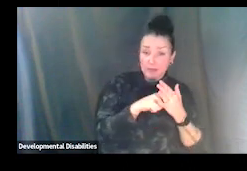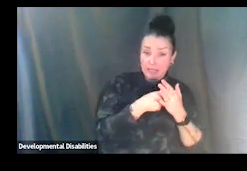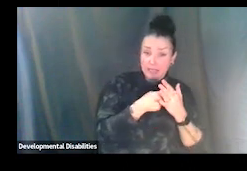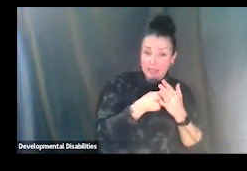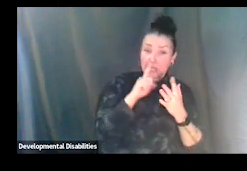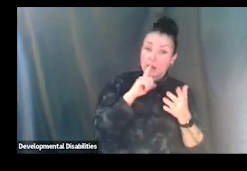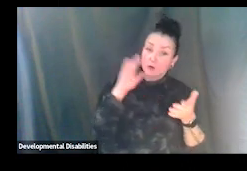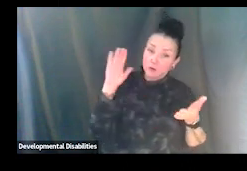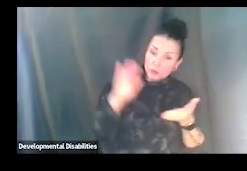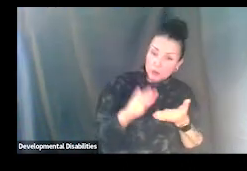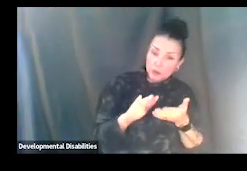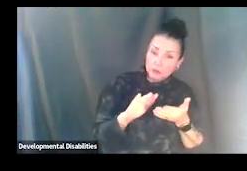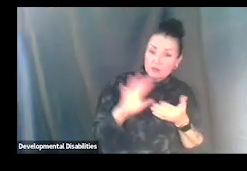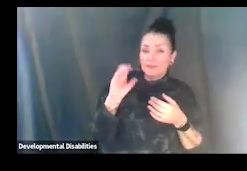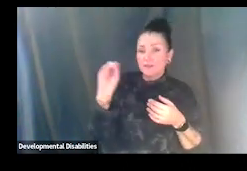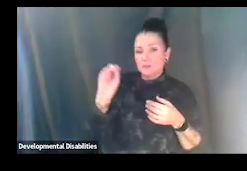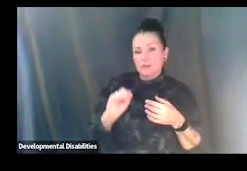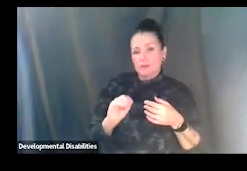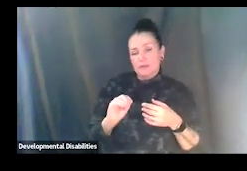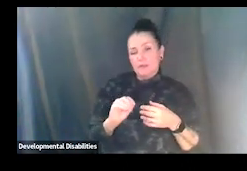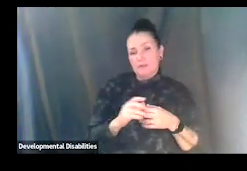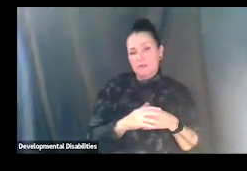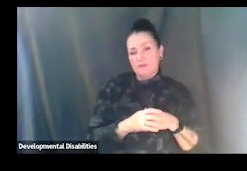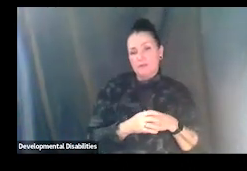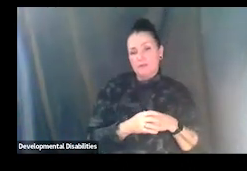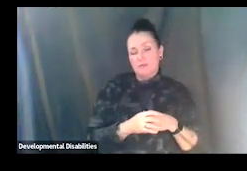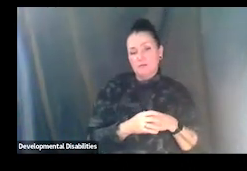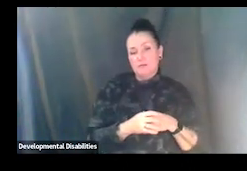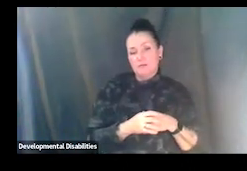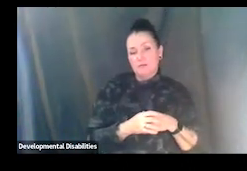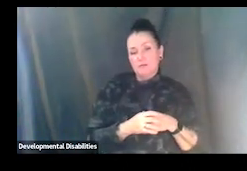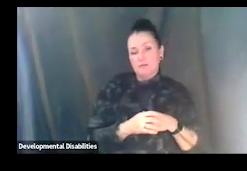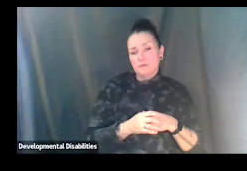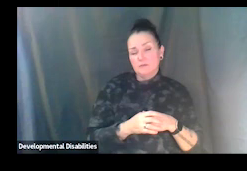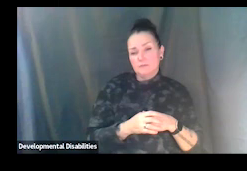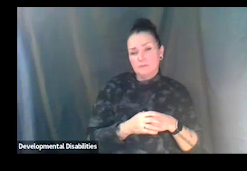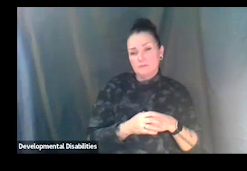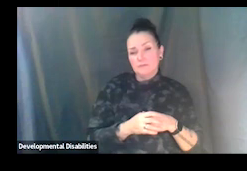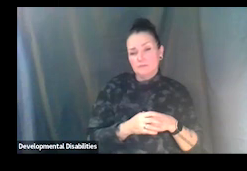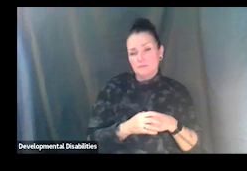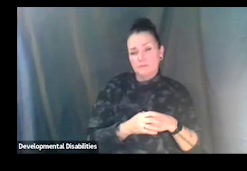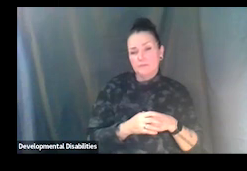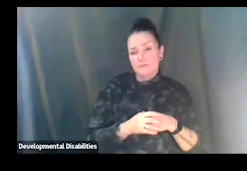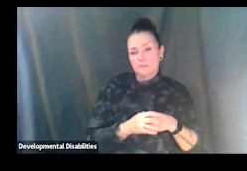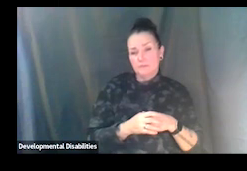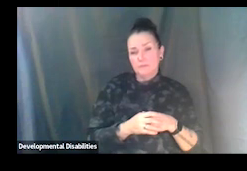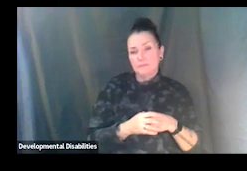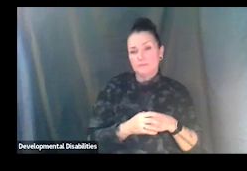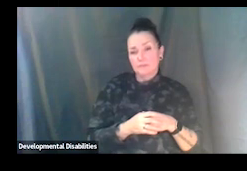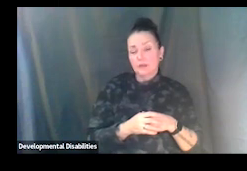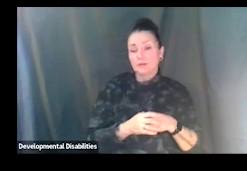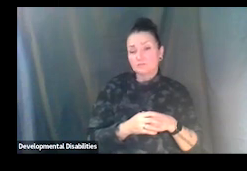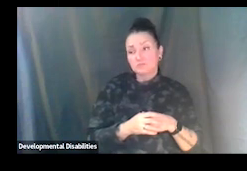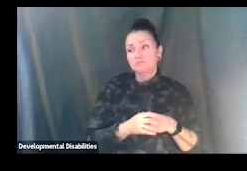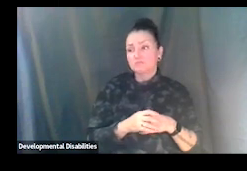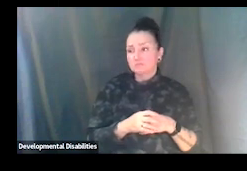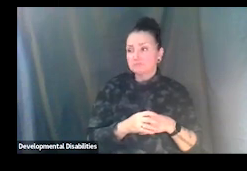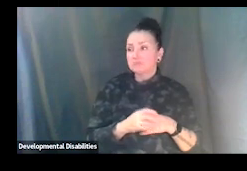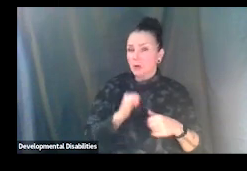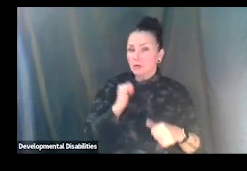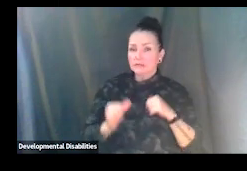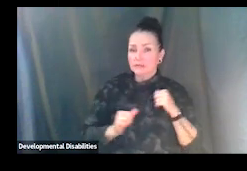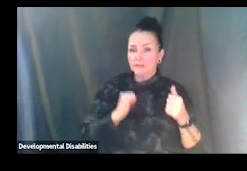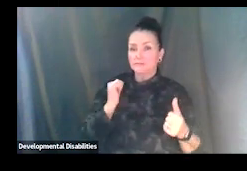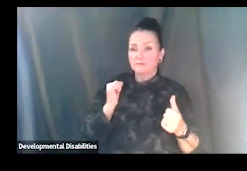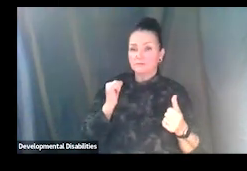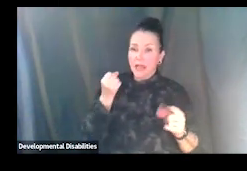other antipsychotics. They report, at least what I see is they say, there are less aggressive episodes. They are